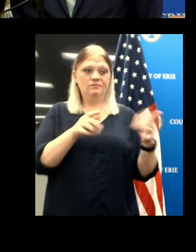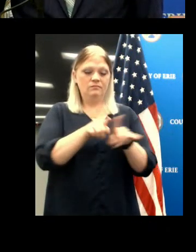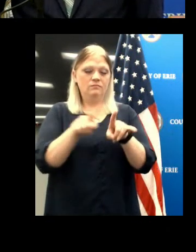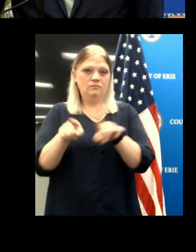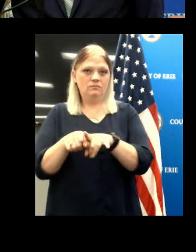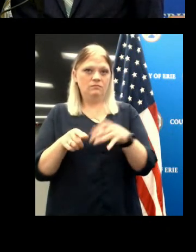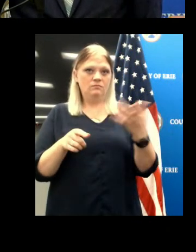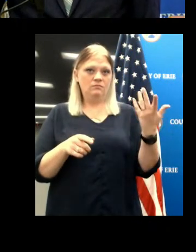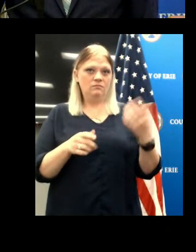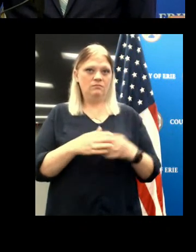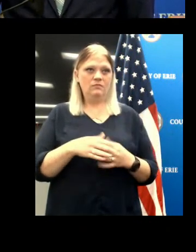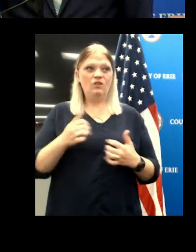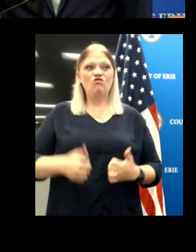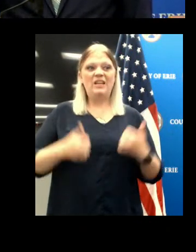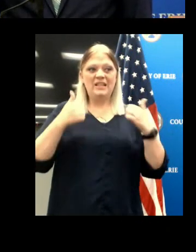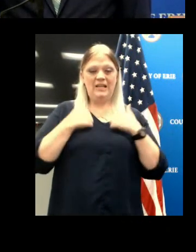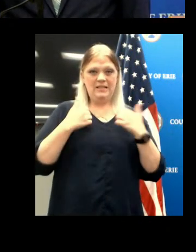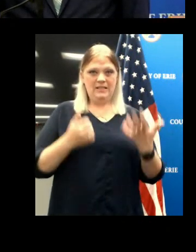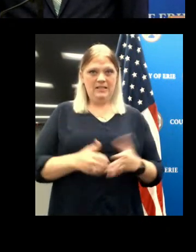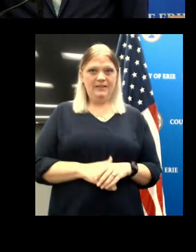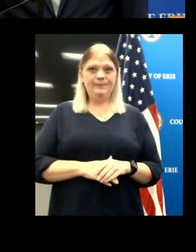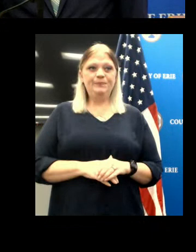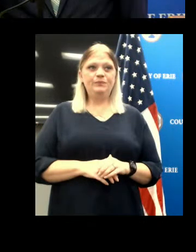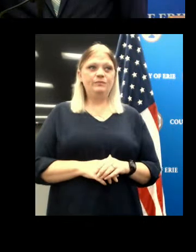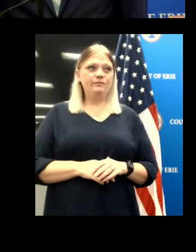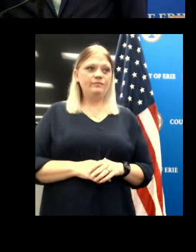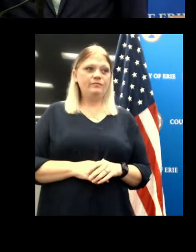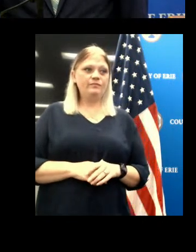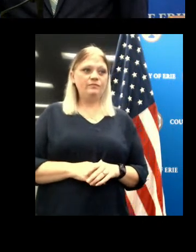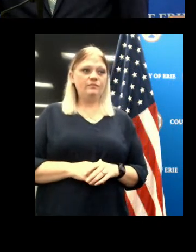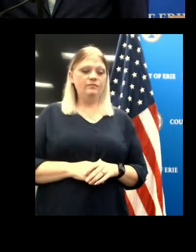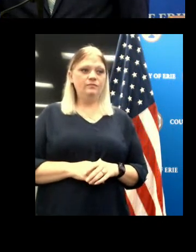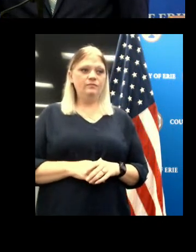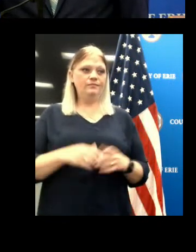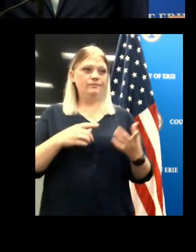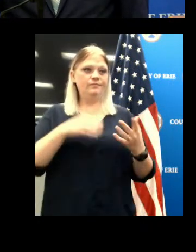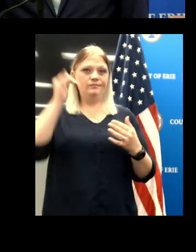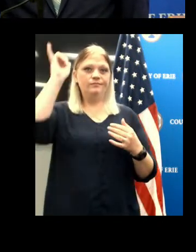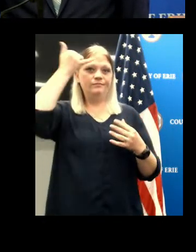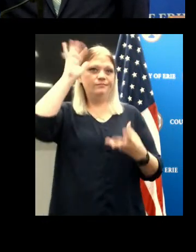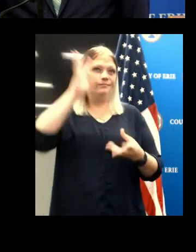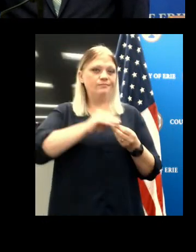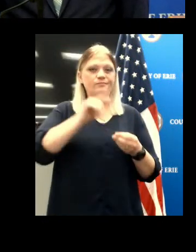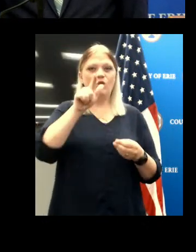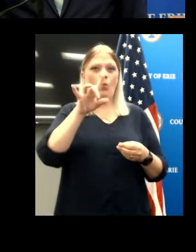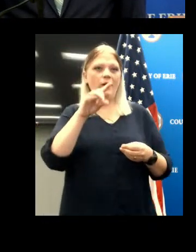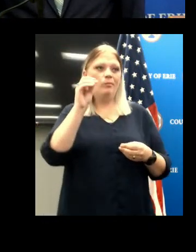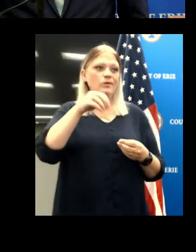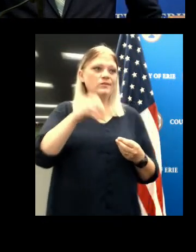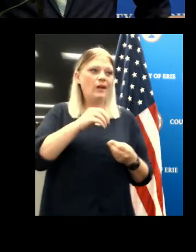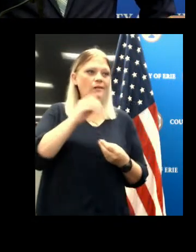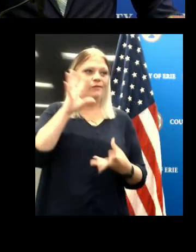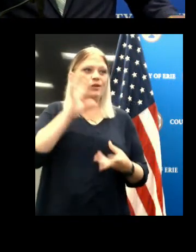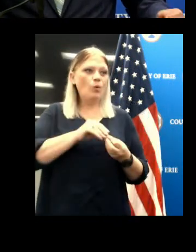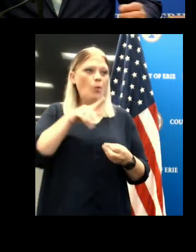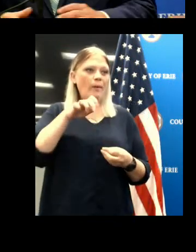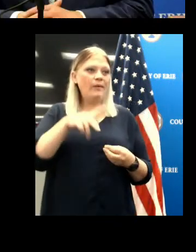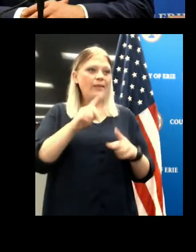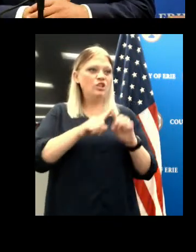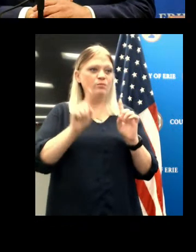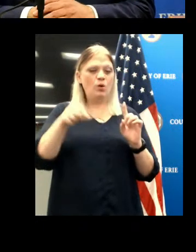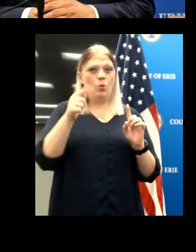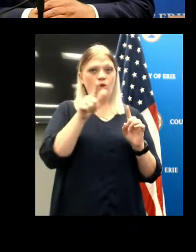as the residents, as we noted, City of Buffalo makes up about 28% of the population, but it's only made